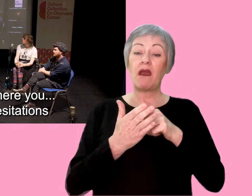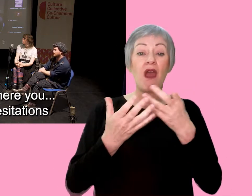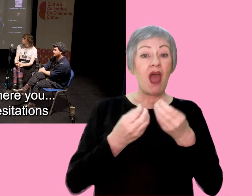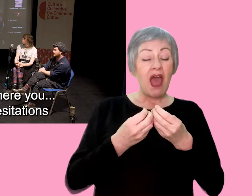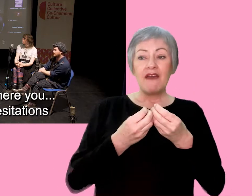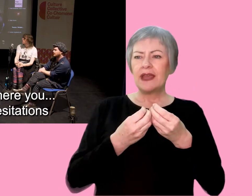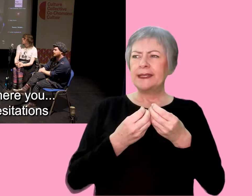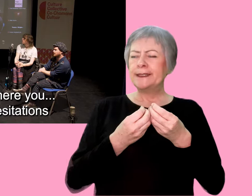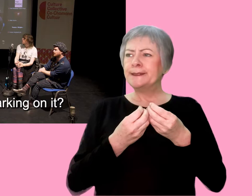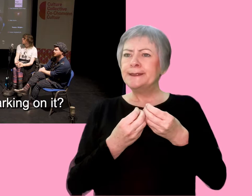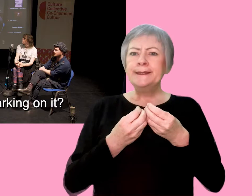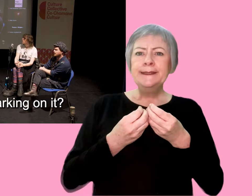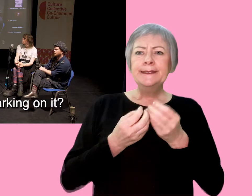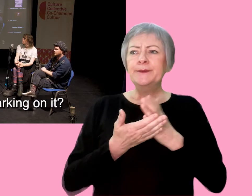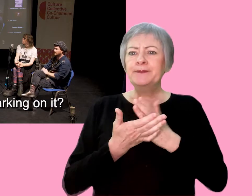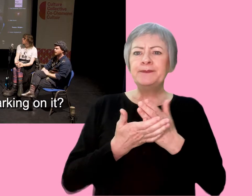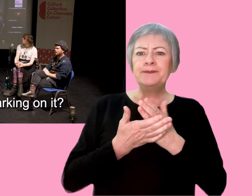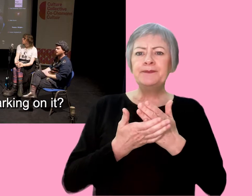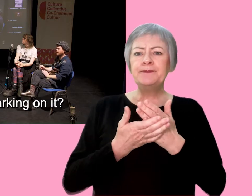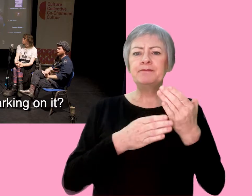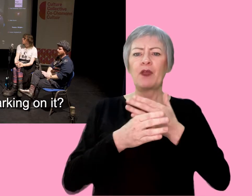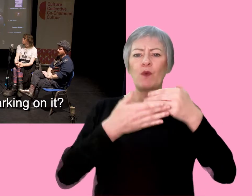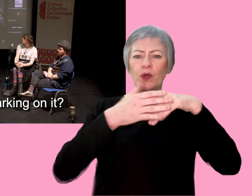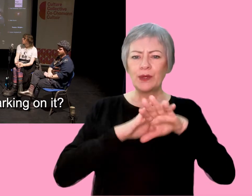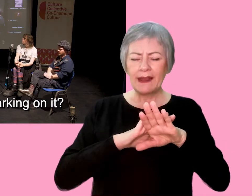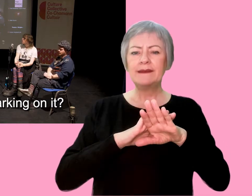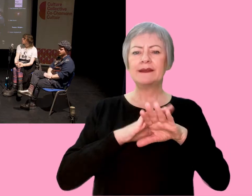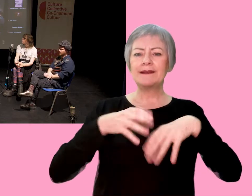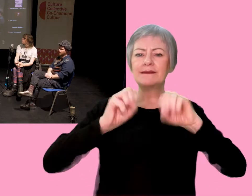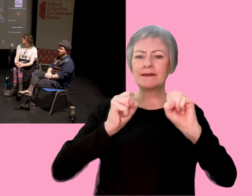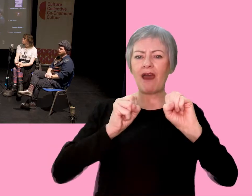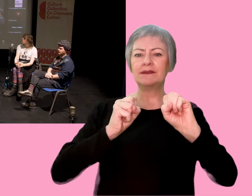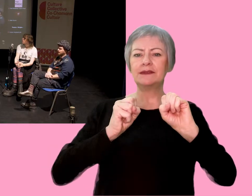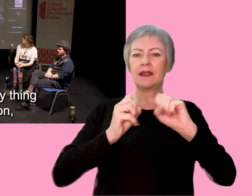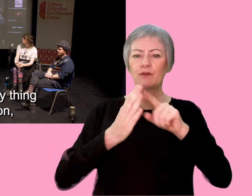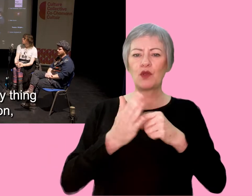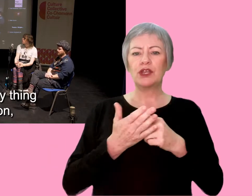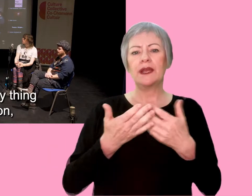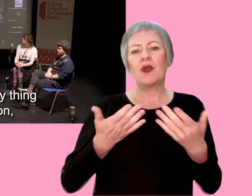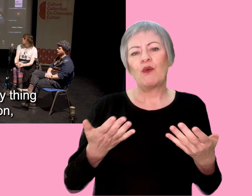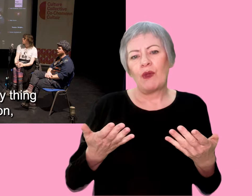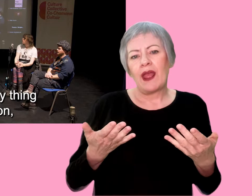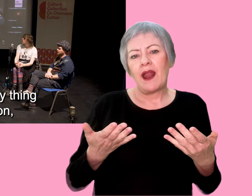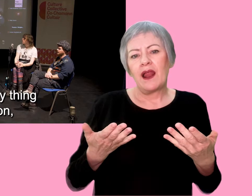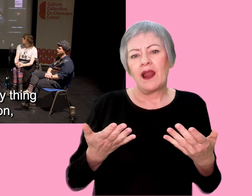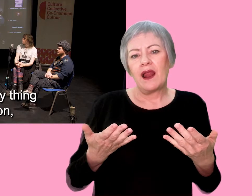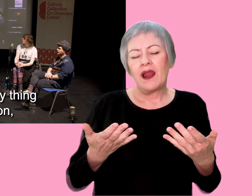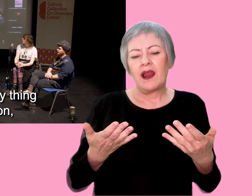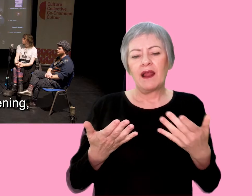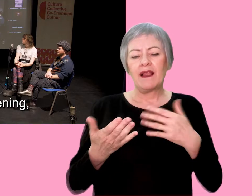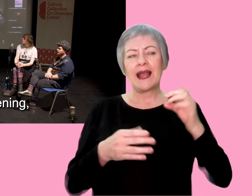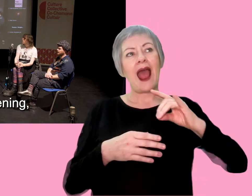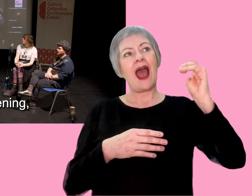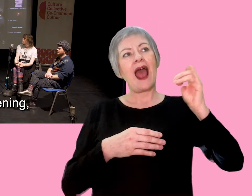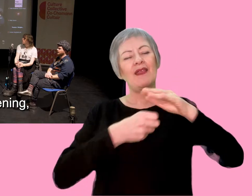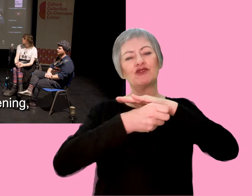any hesitations before going in and embarking on this? Well, I guess the only thing is Highland region,